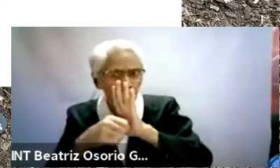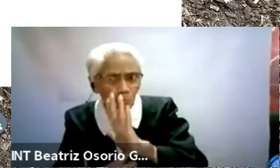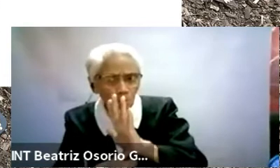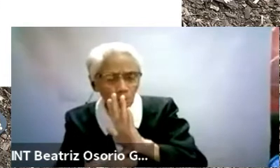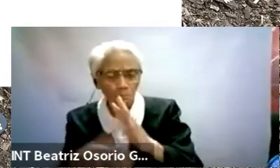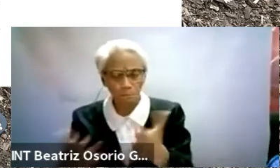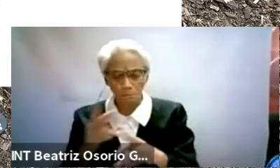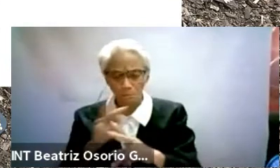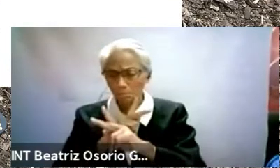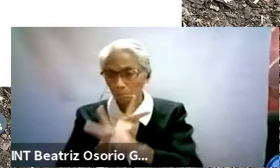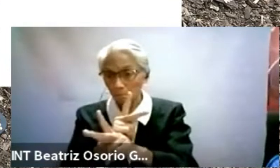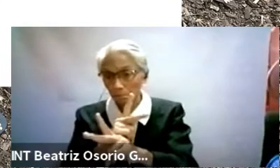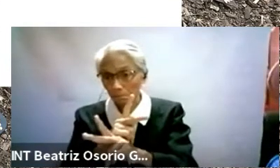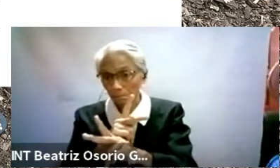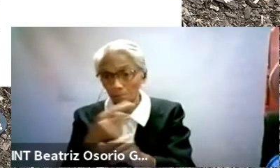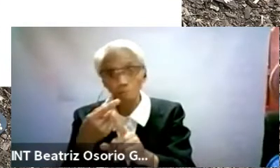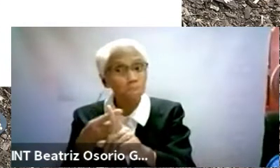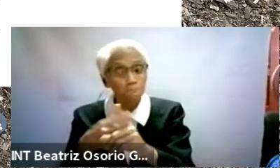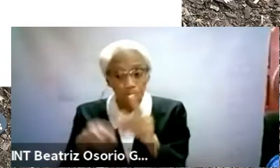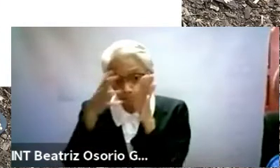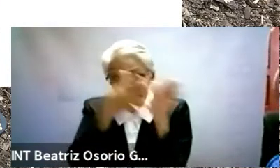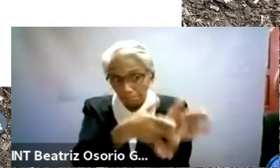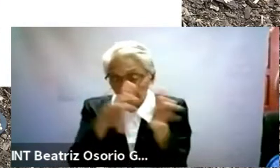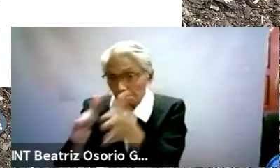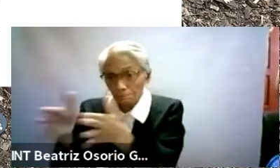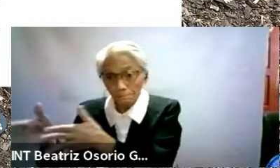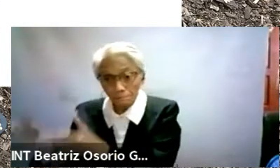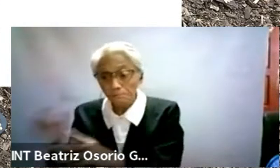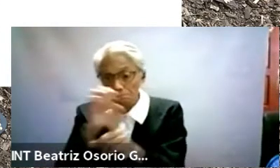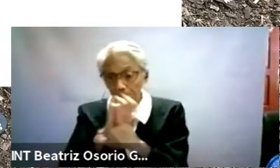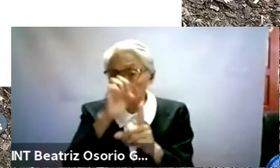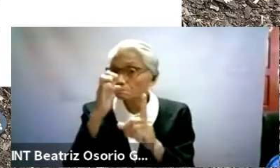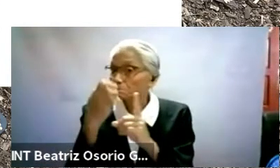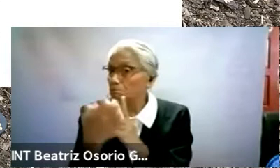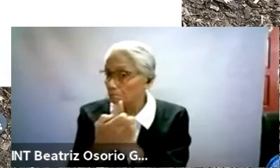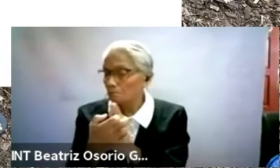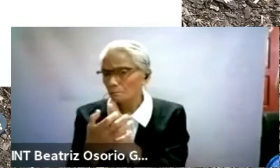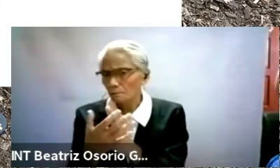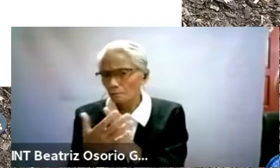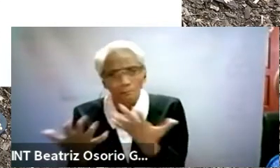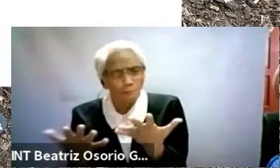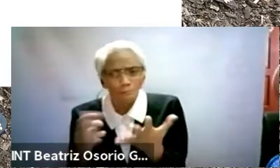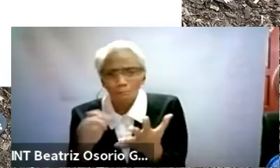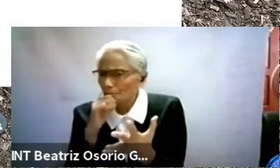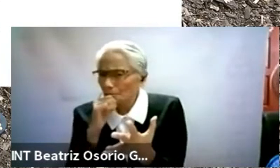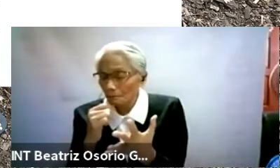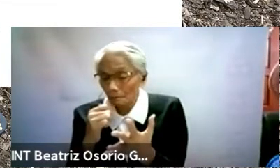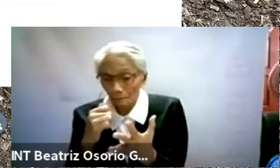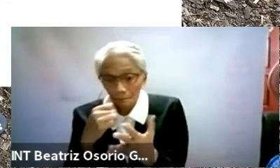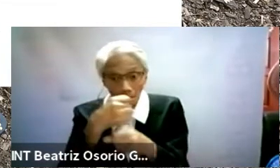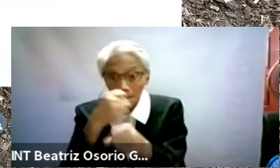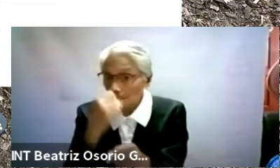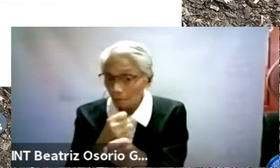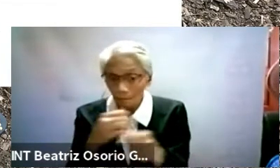from forms of violence, abuse, neglect, and so forth in the digital environment. but not to make the whole general comment